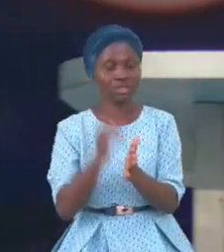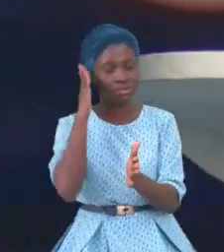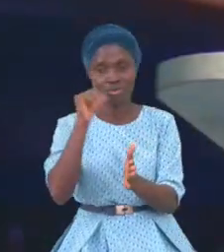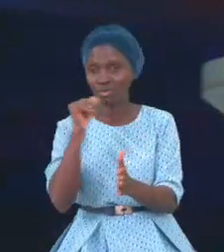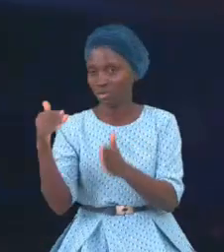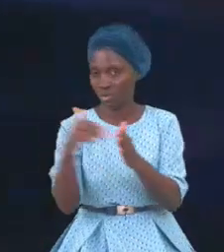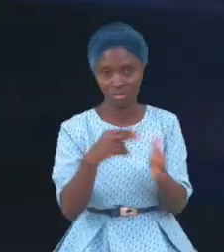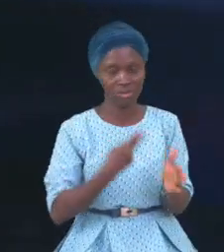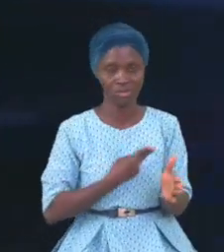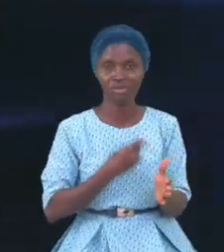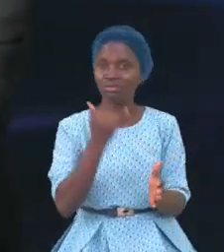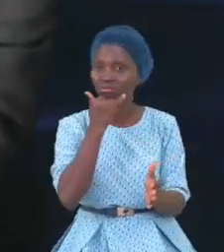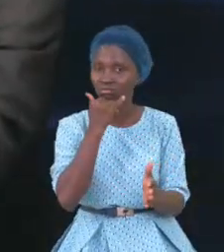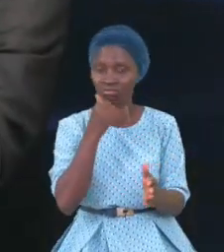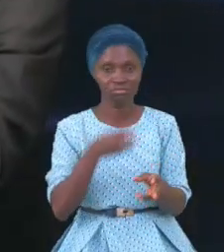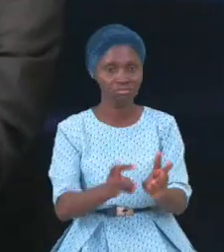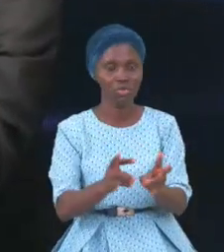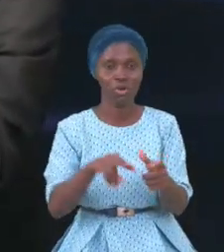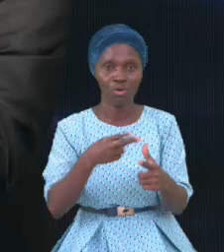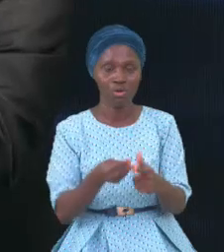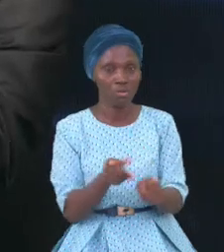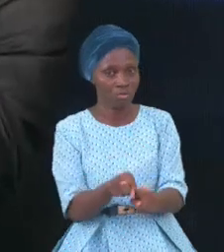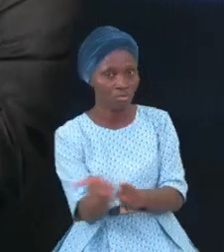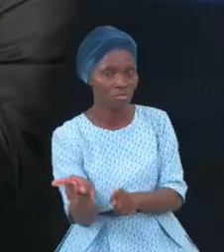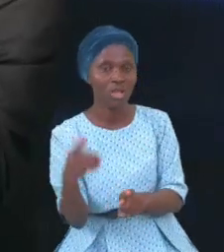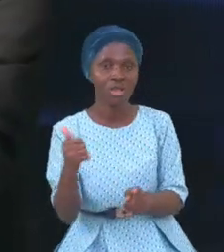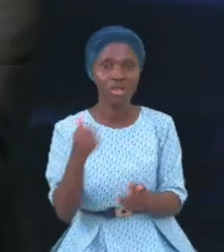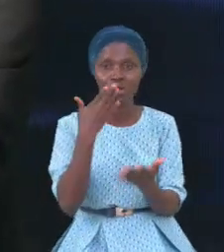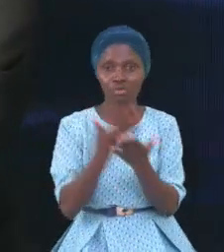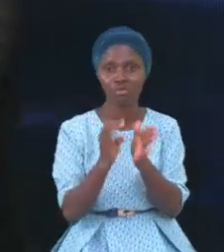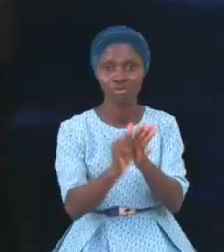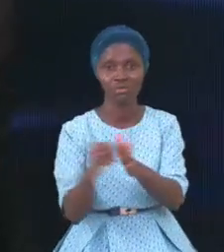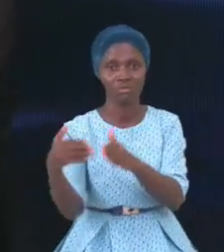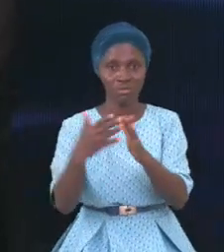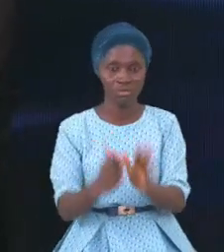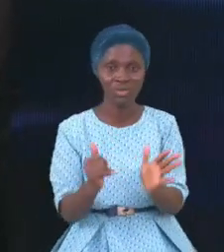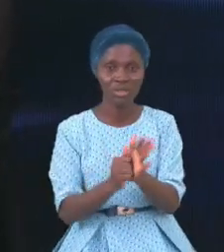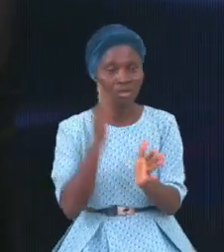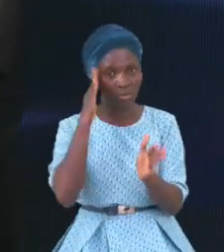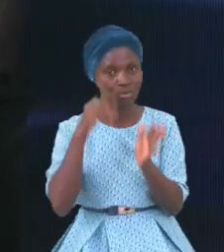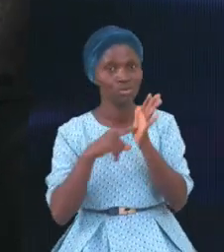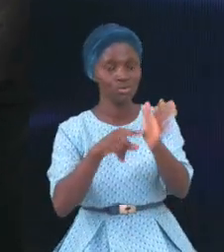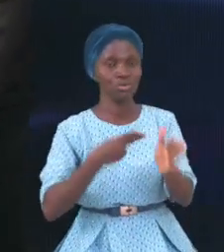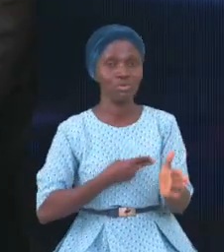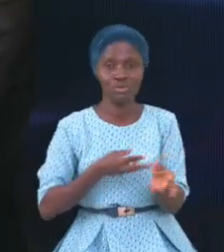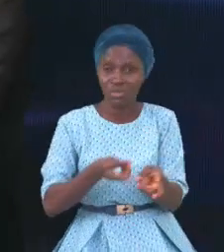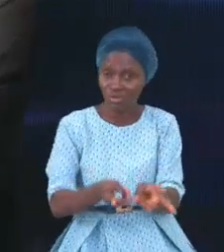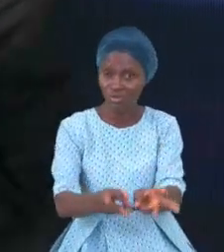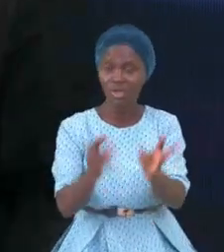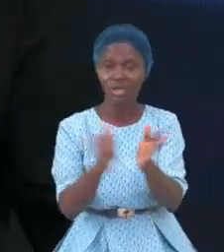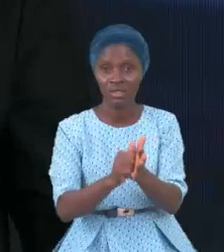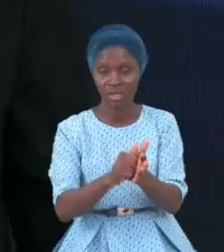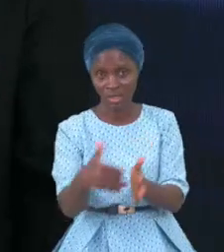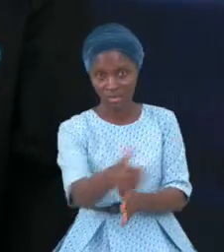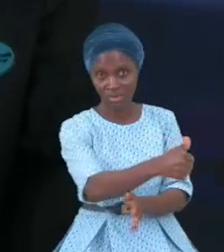a mentor that gives us the word, that shows us the way, that he himself is walking in